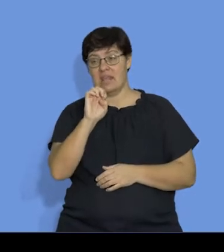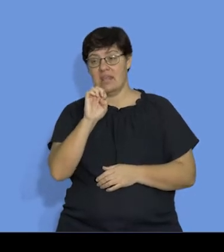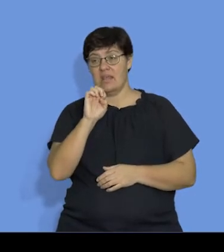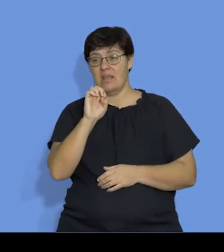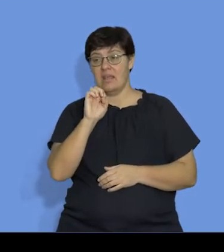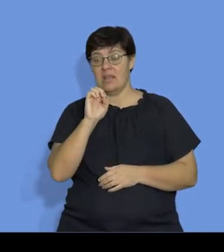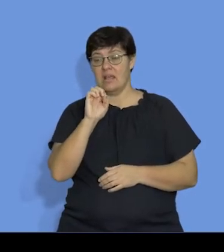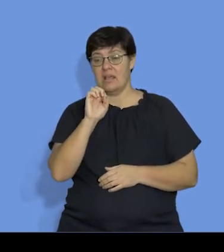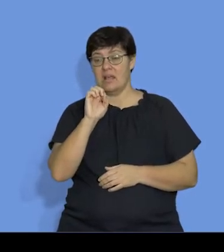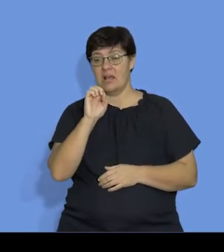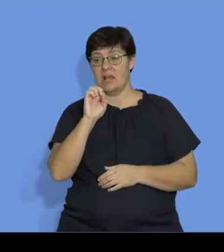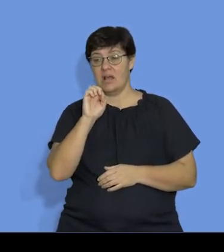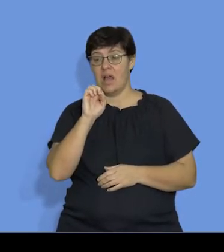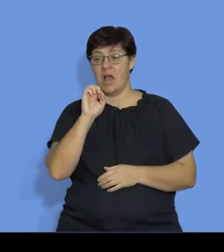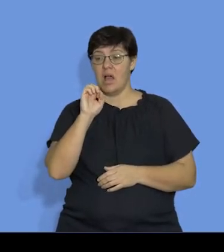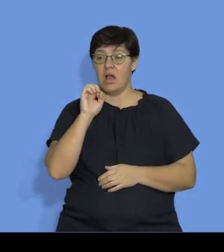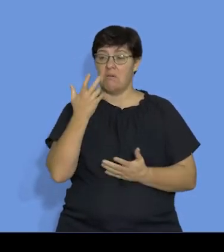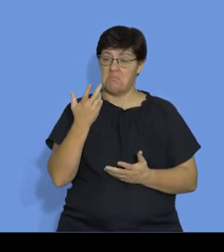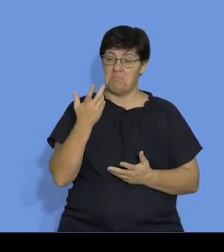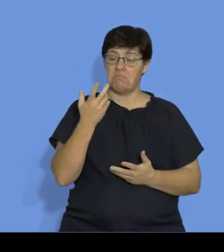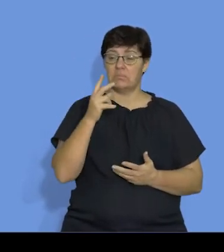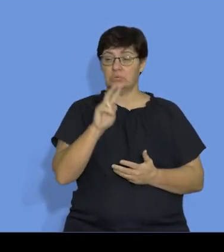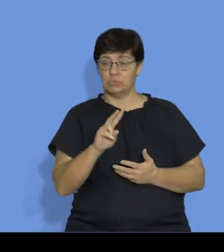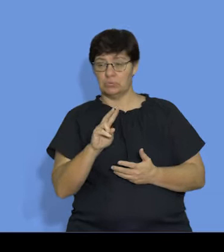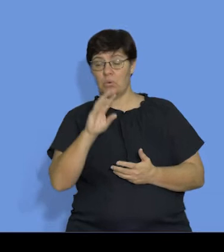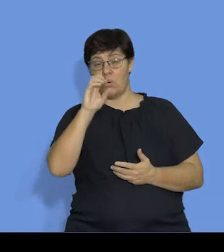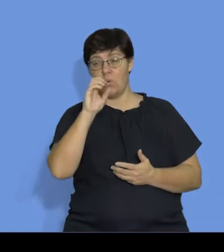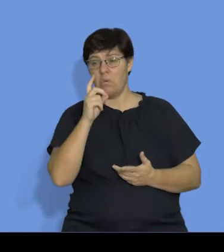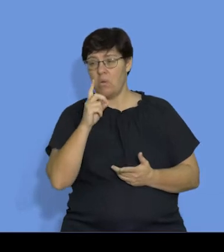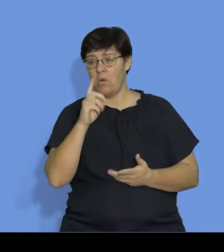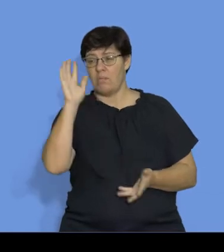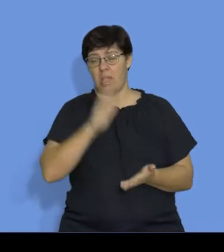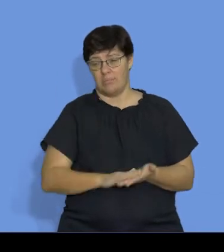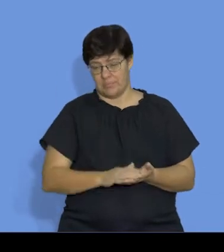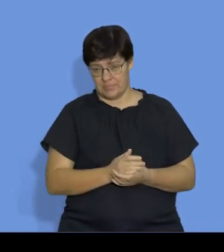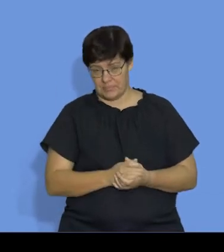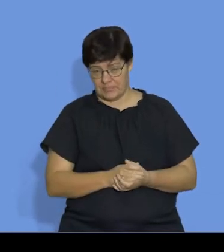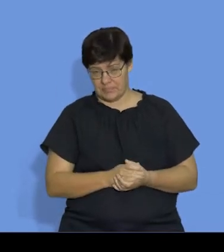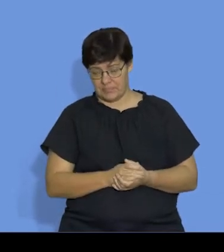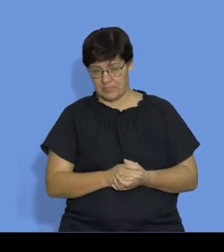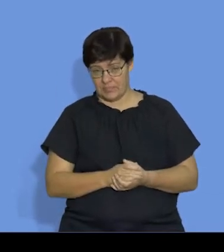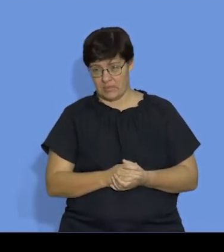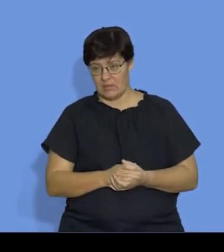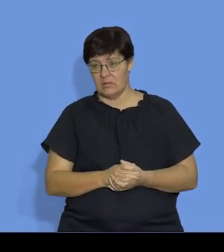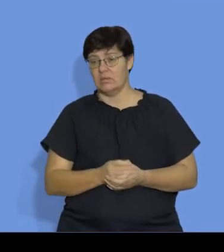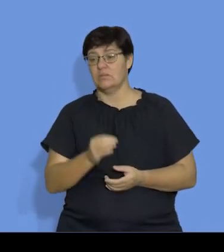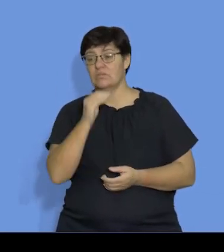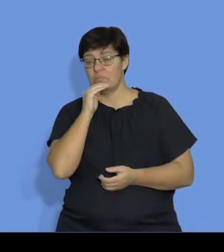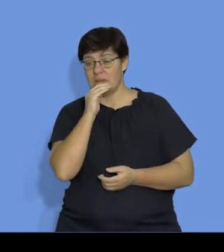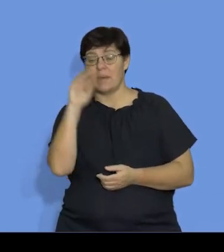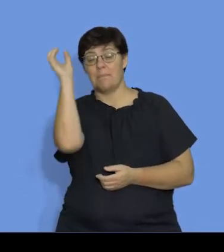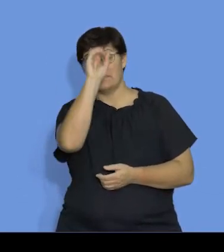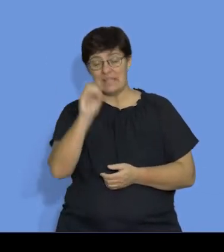two reactants reacted completely. So the question demands that we determine the percentage